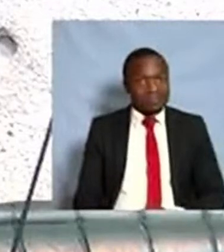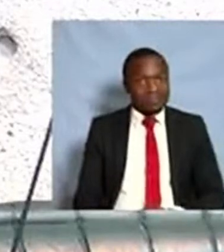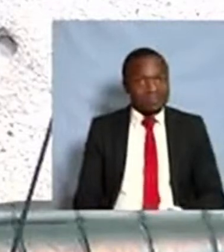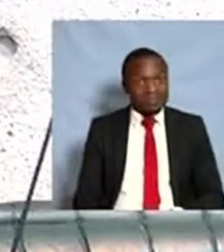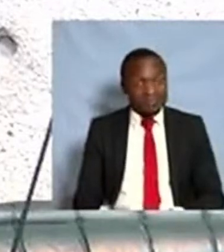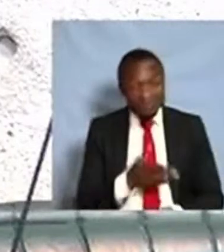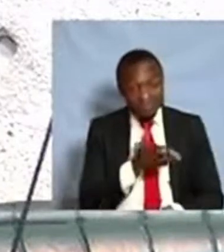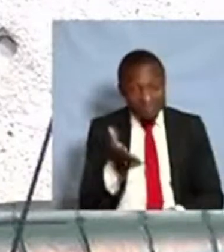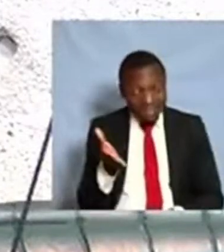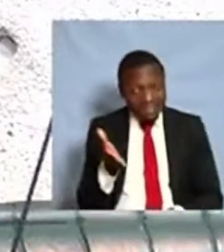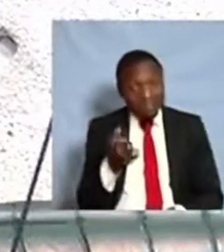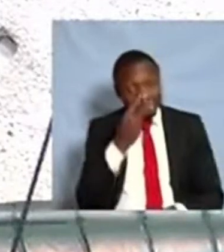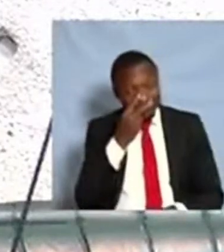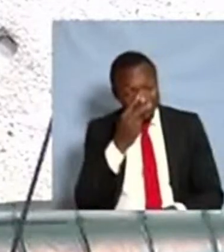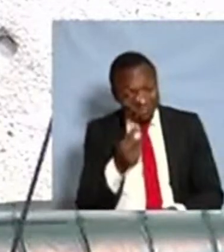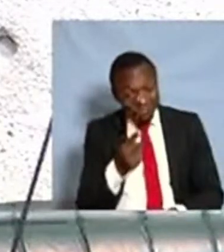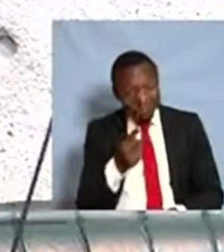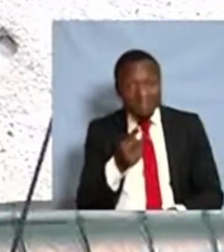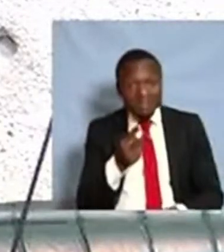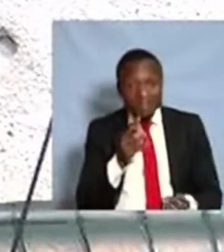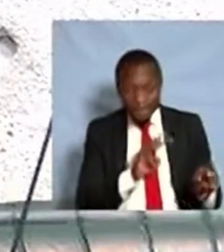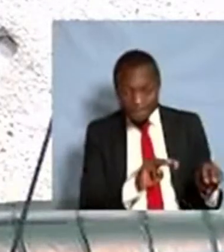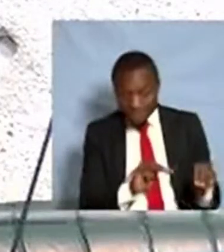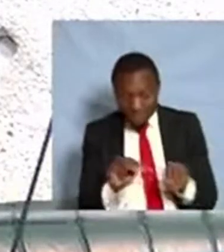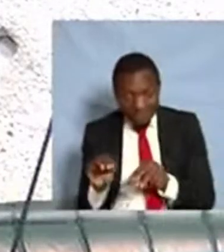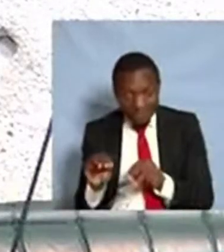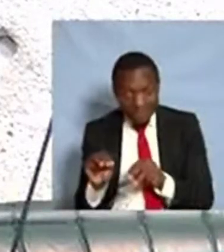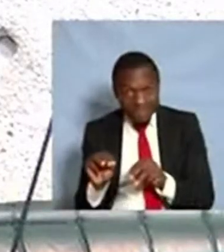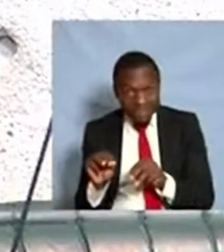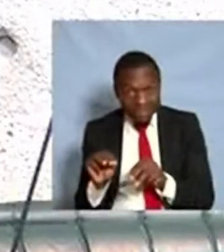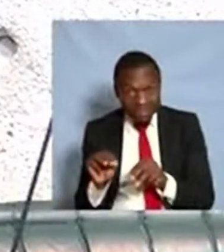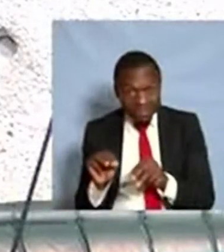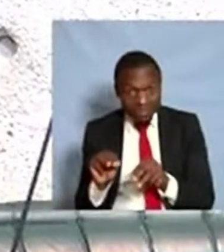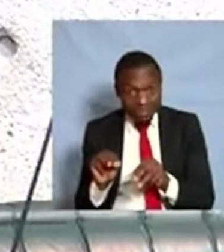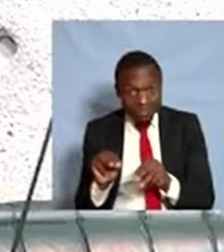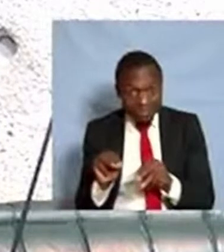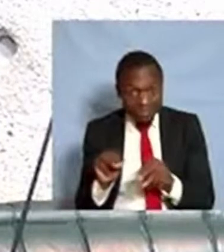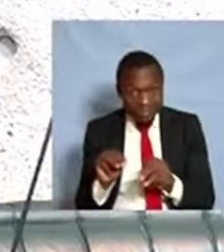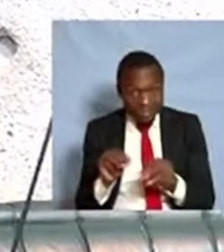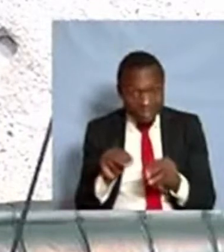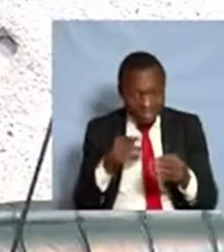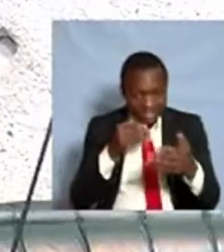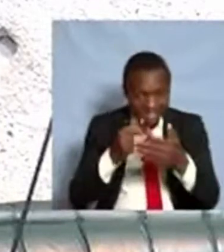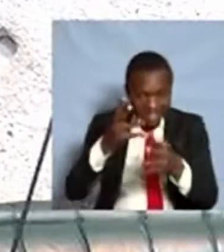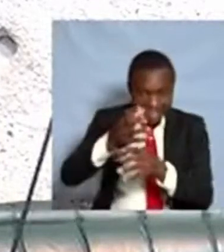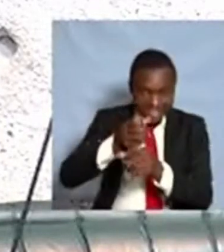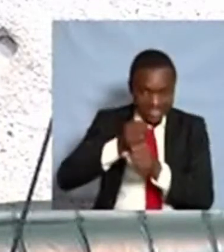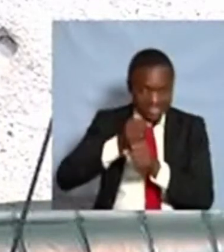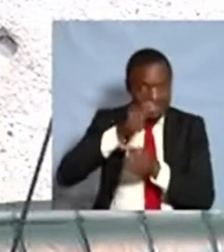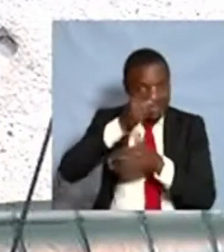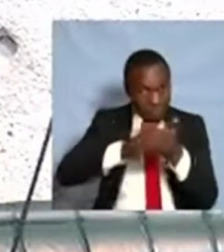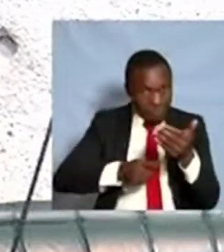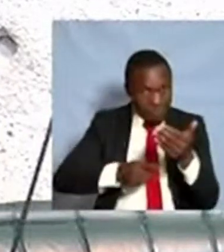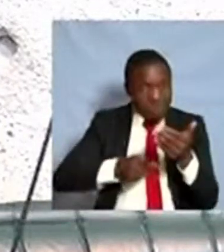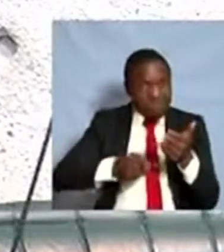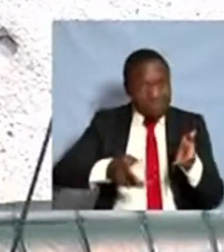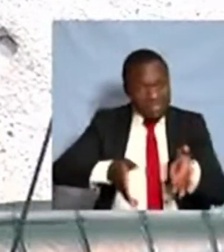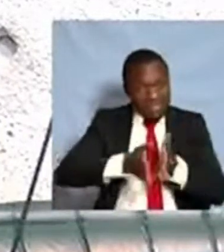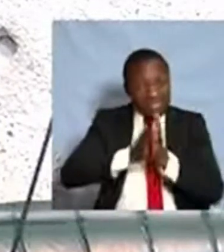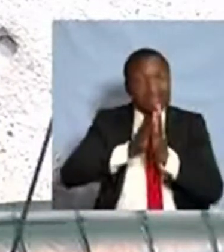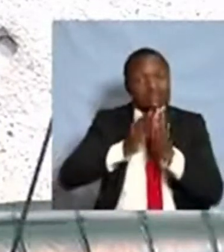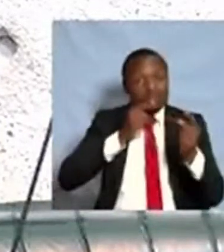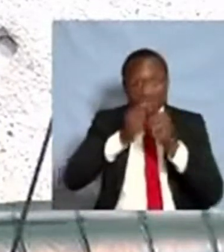advances, or we are seeing movements going towards achieving what we have been longing for quite some